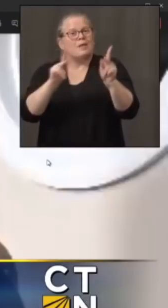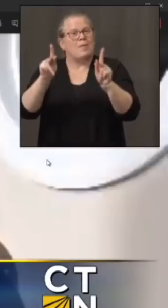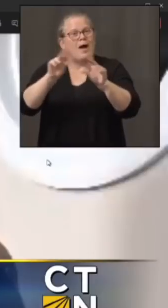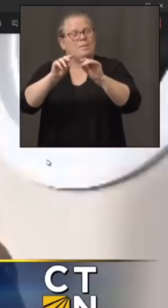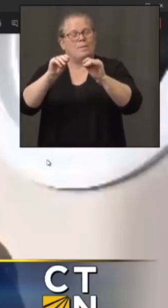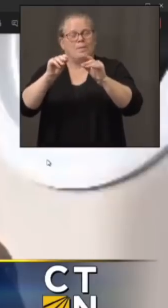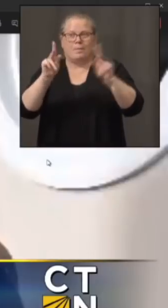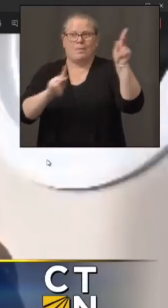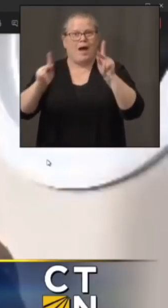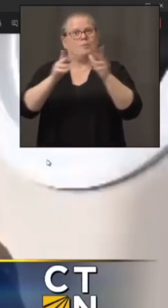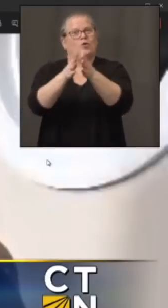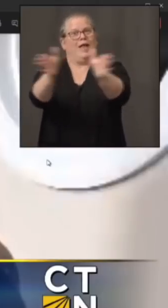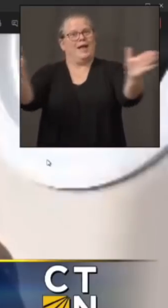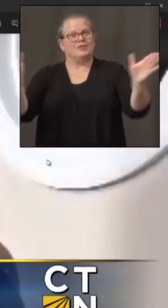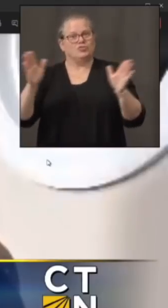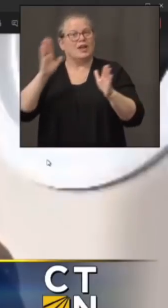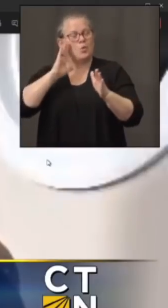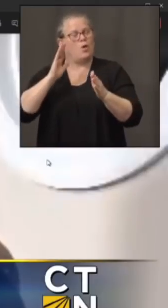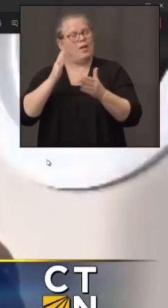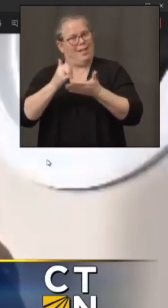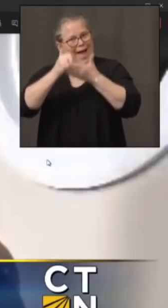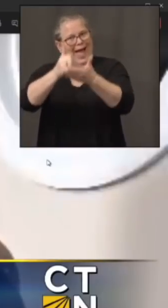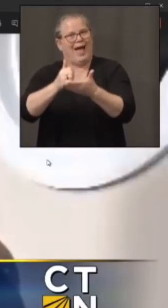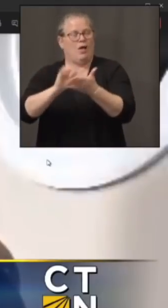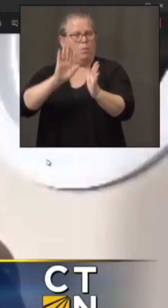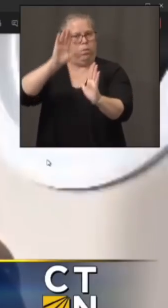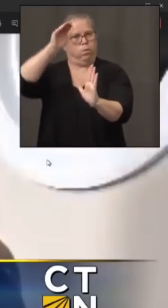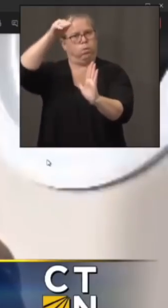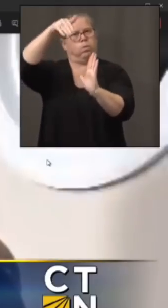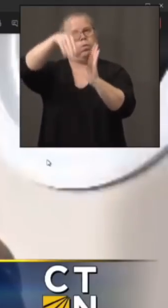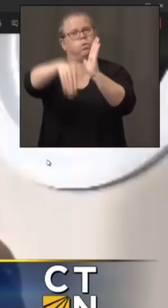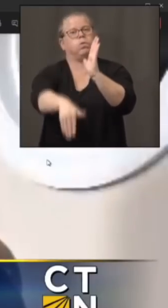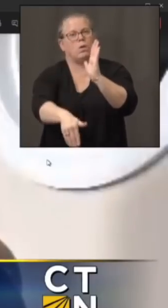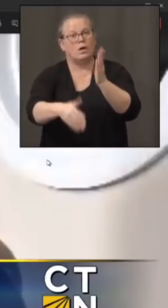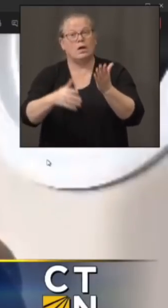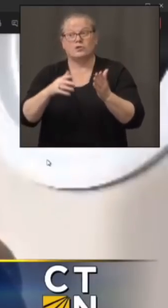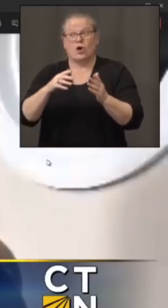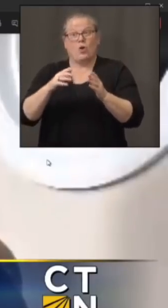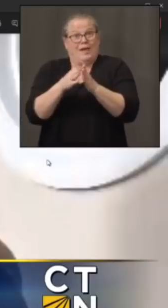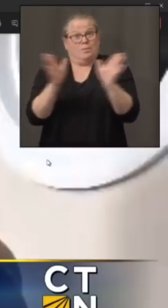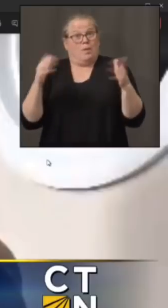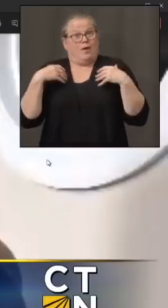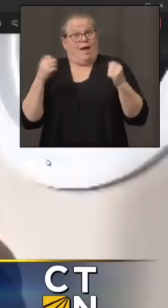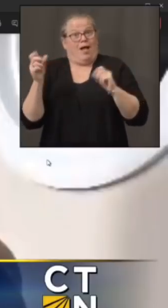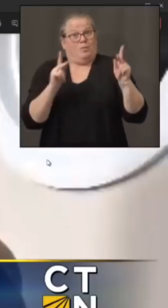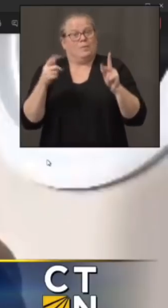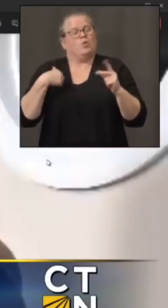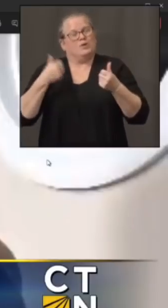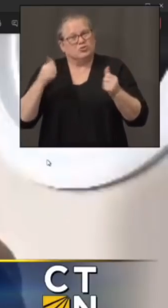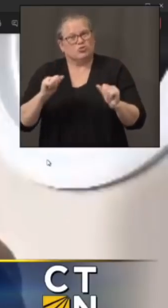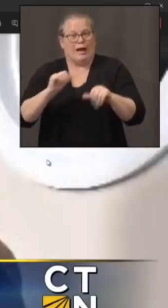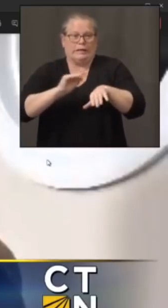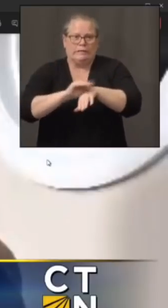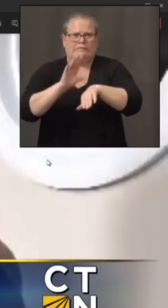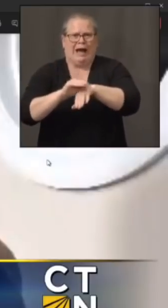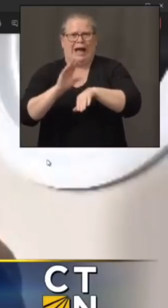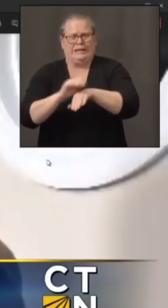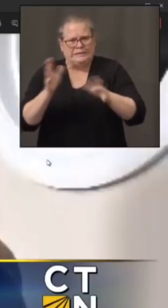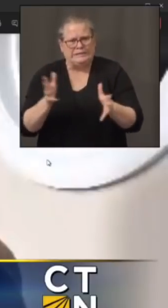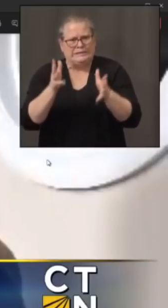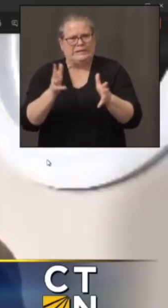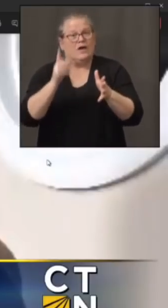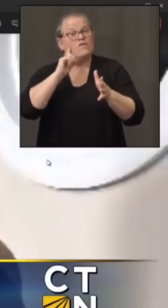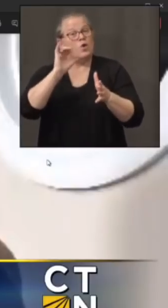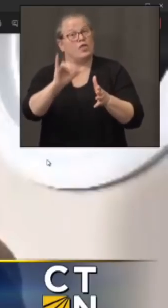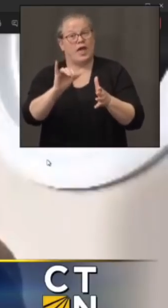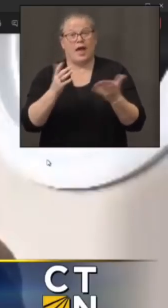profound effect. And that's why, as public health officials, we work so hard just to make small increments of gains in adherence to some of these measures. Because if you